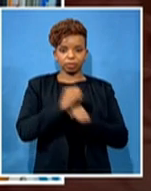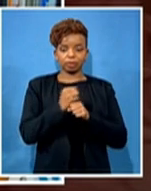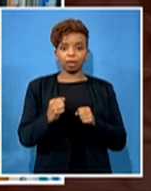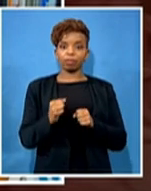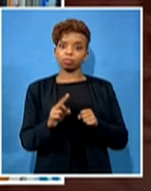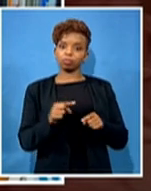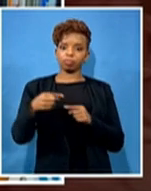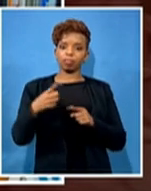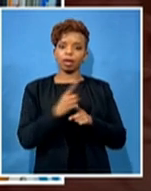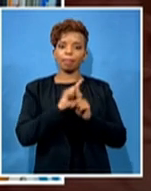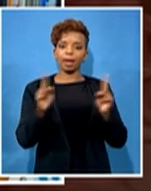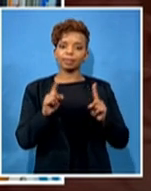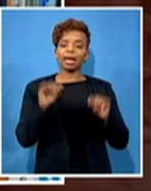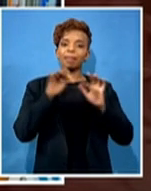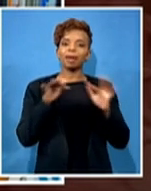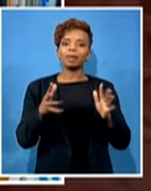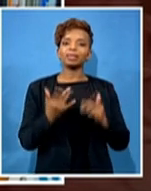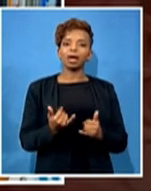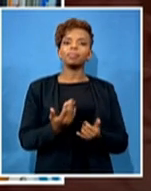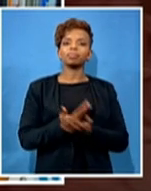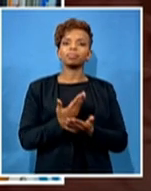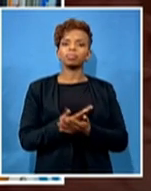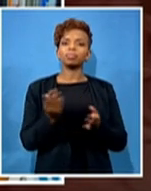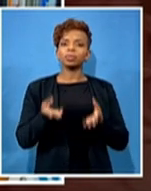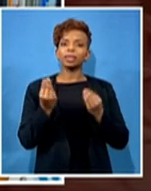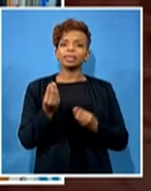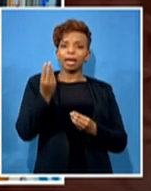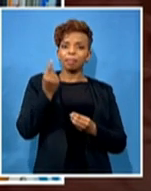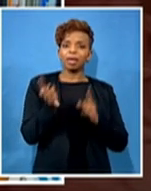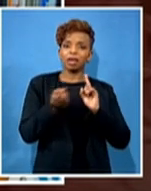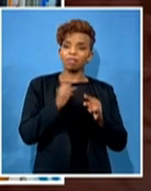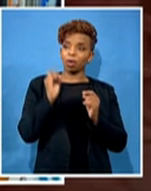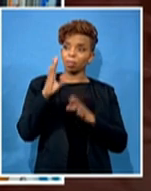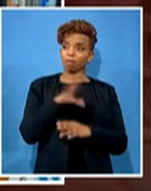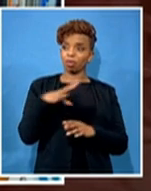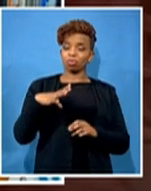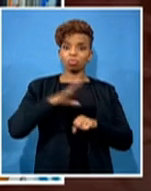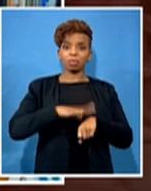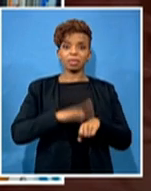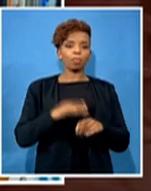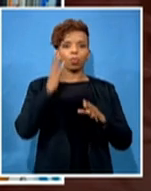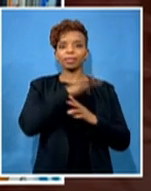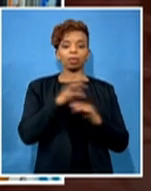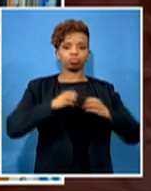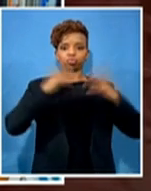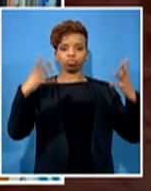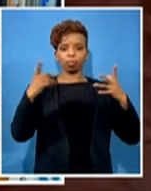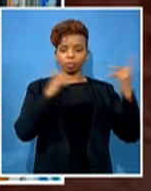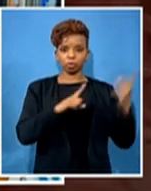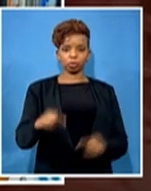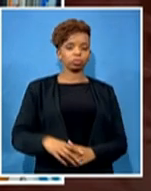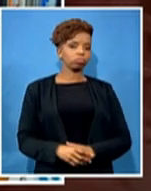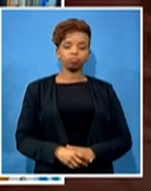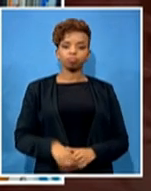from it for a long time without giving much back. So I think the fact of the matter is that